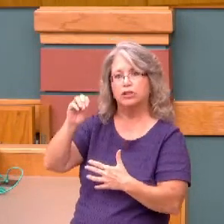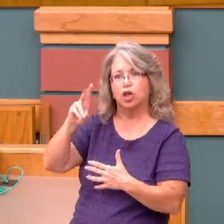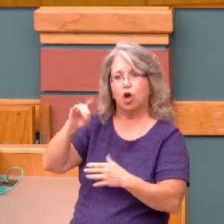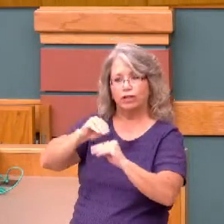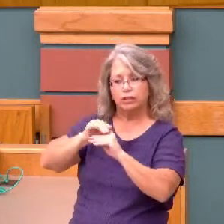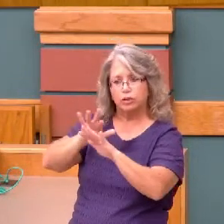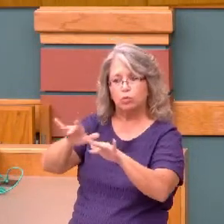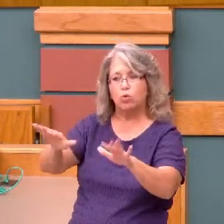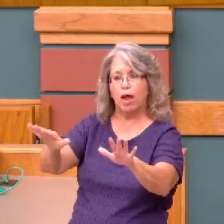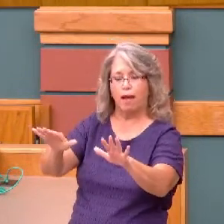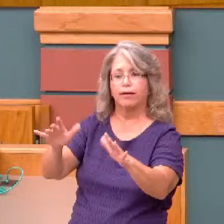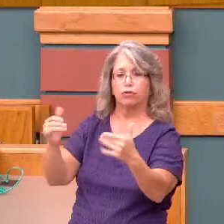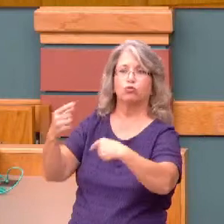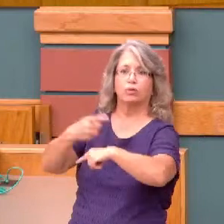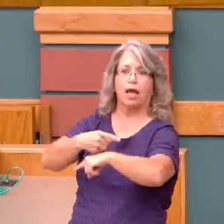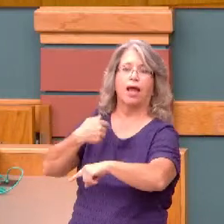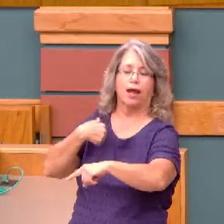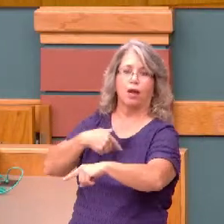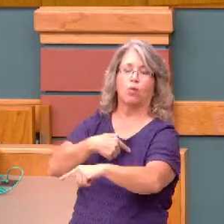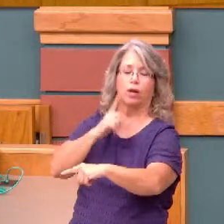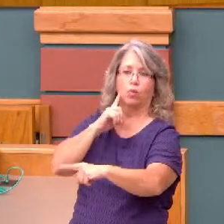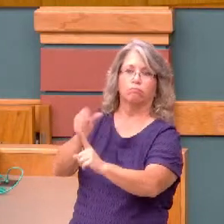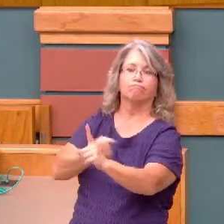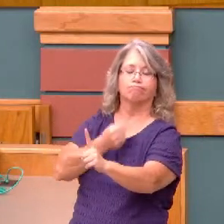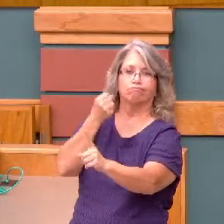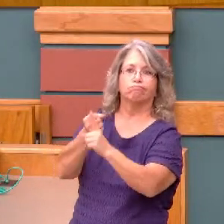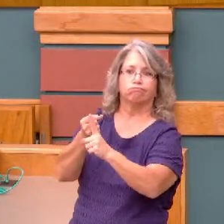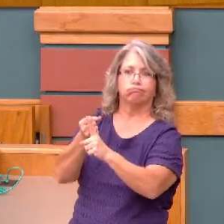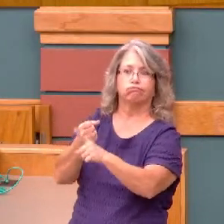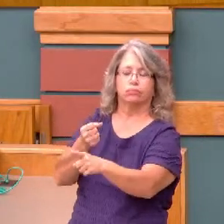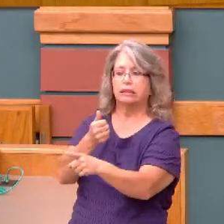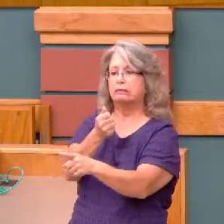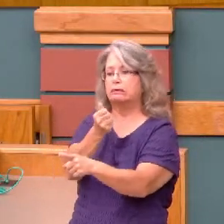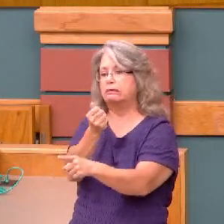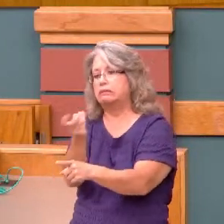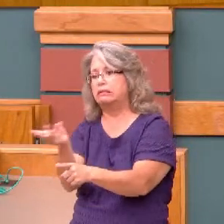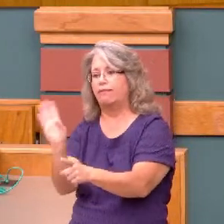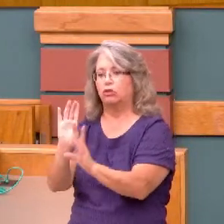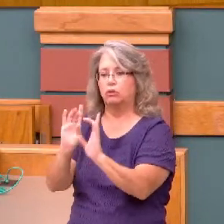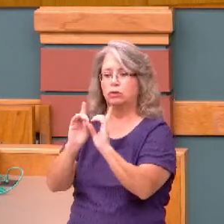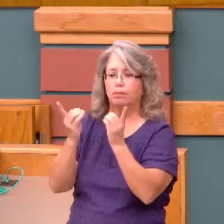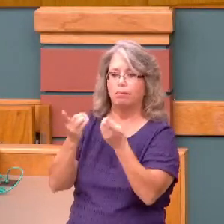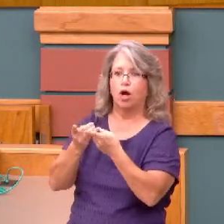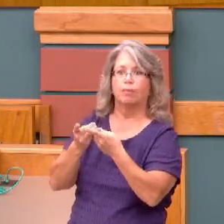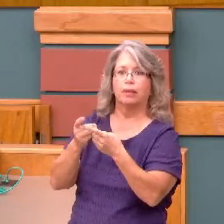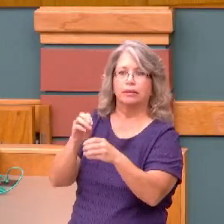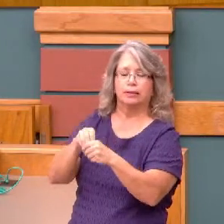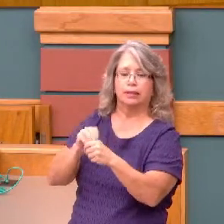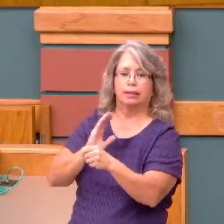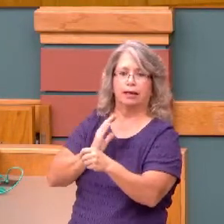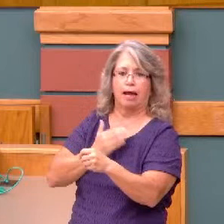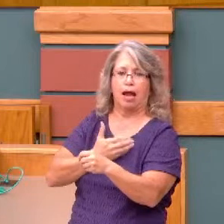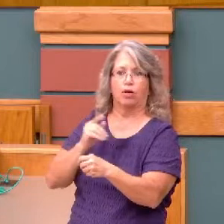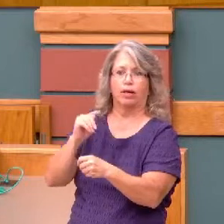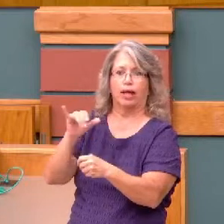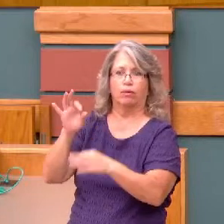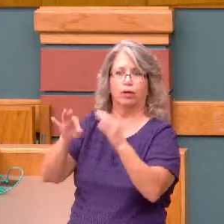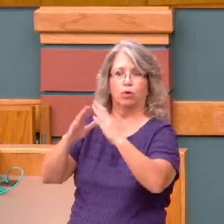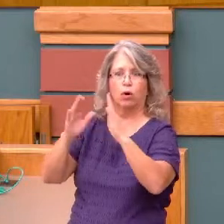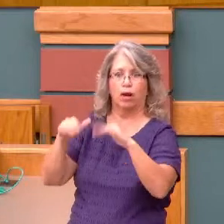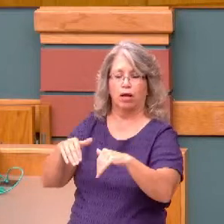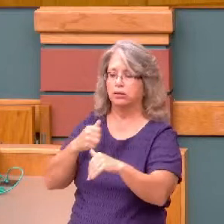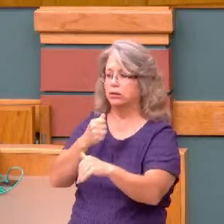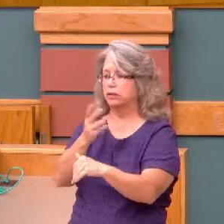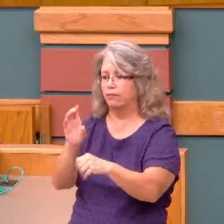severely today. We were impacted with several departments and a number of employees. And so the